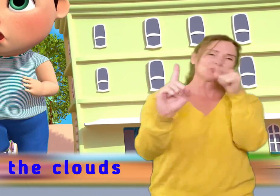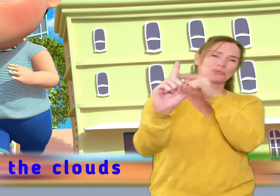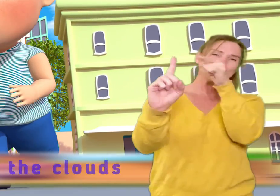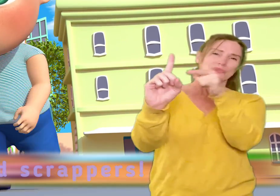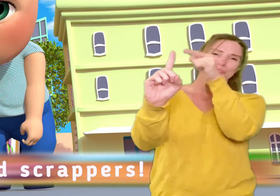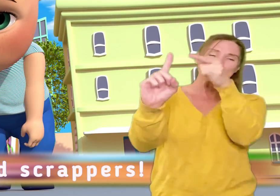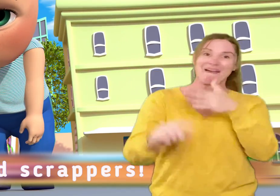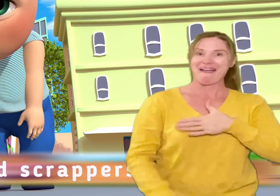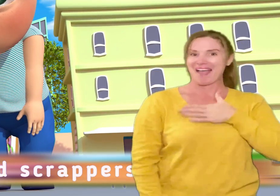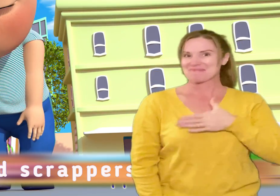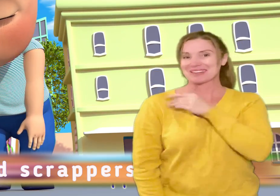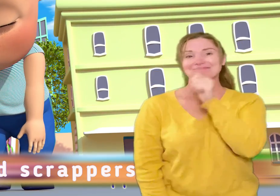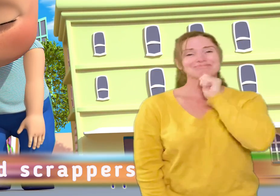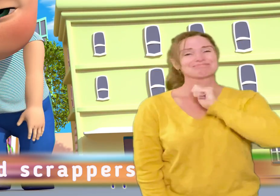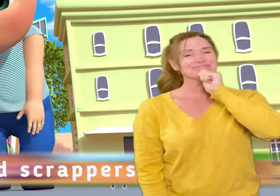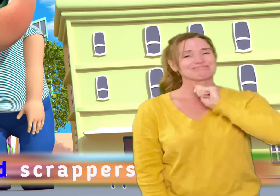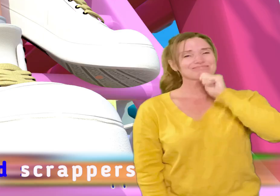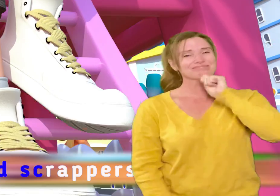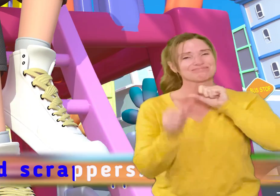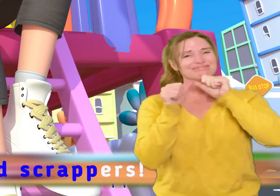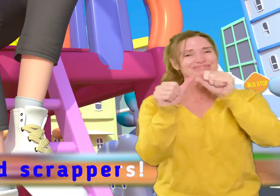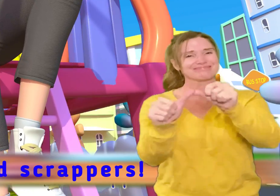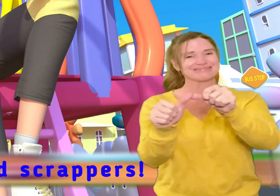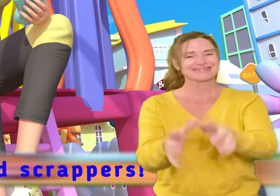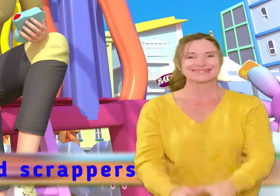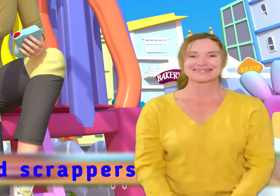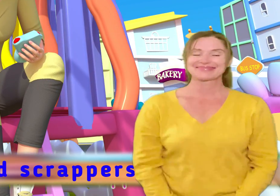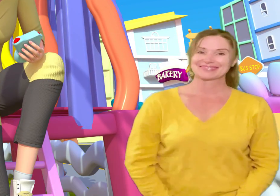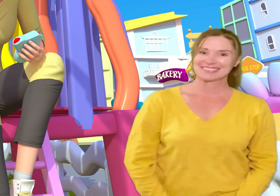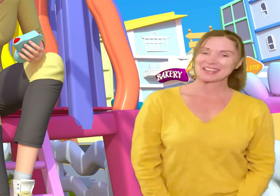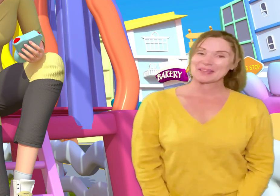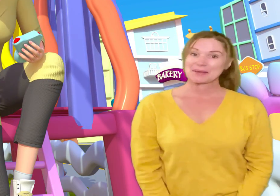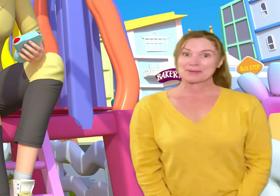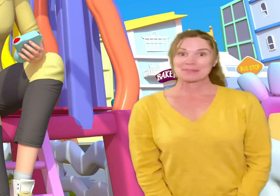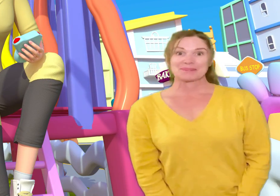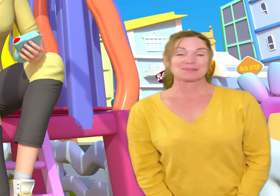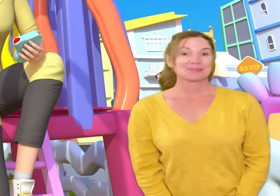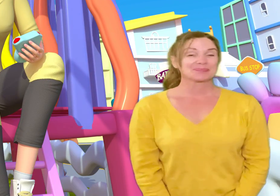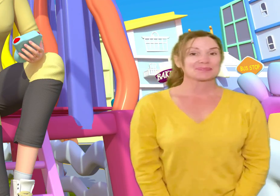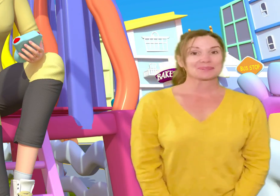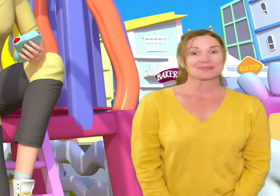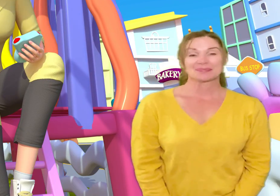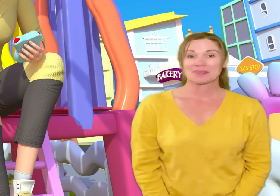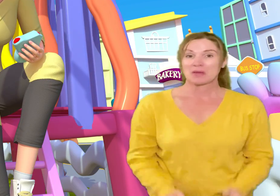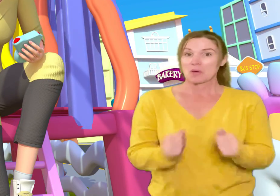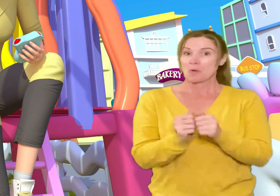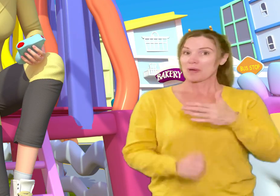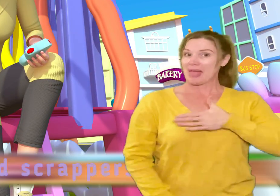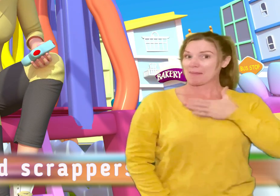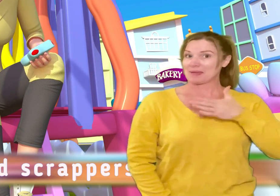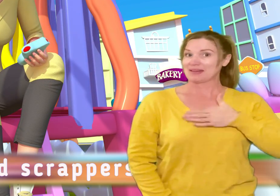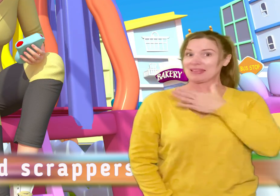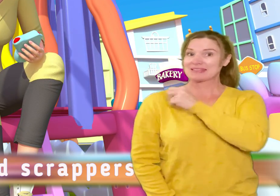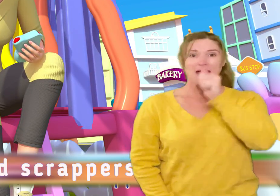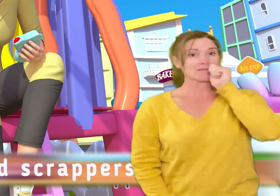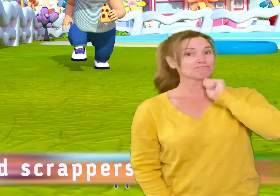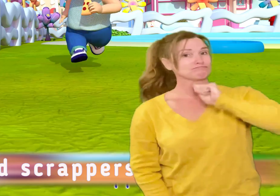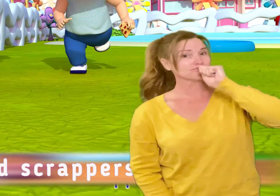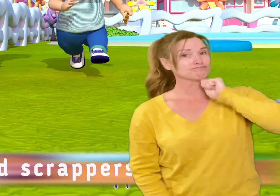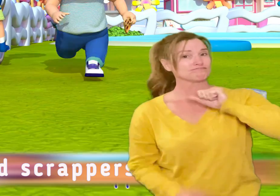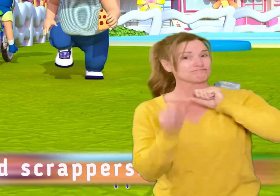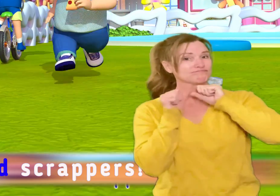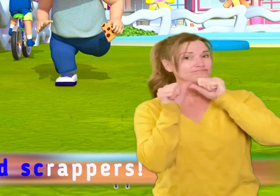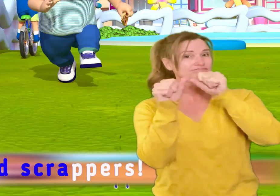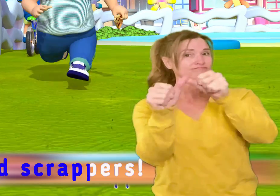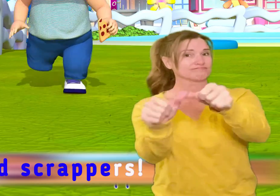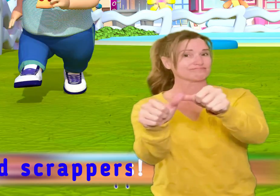and reach the clouds with happiness and Wild creers with happiness